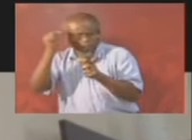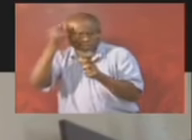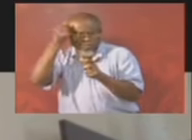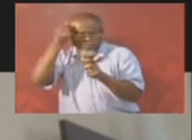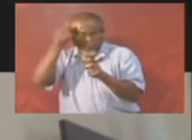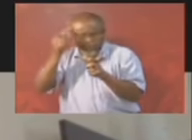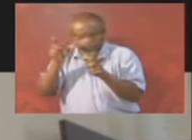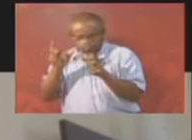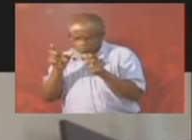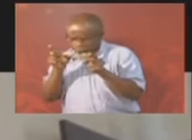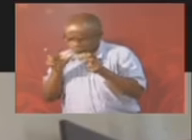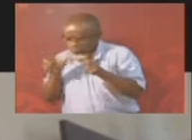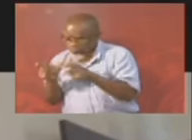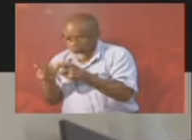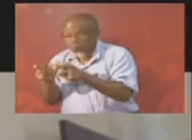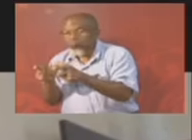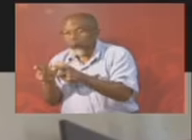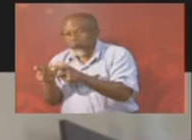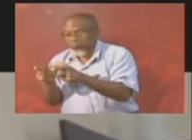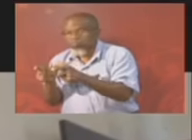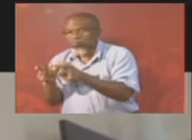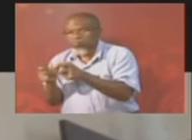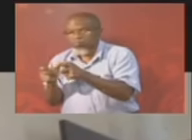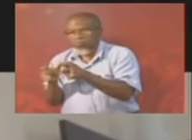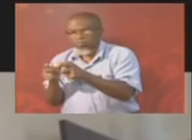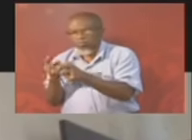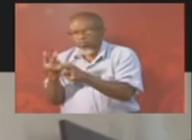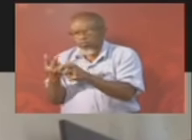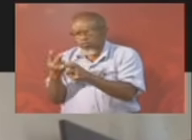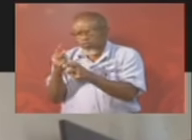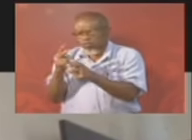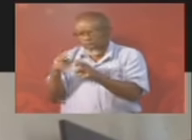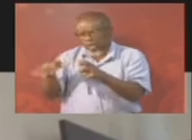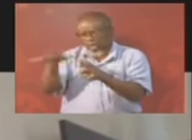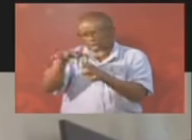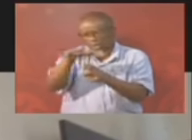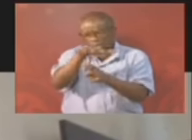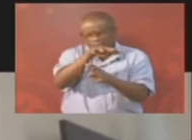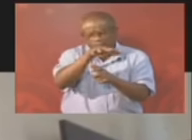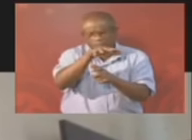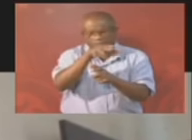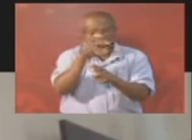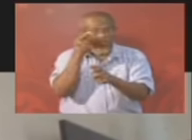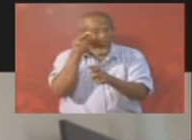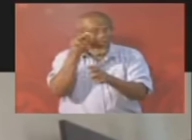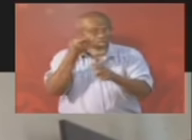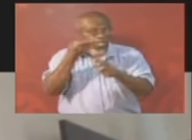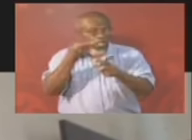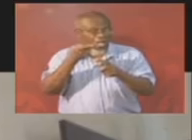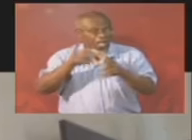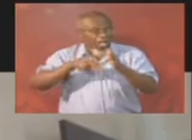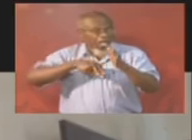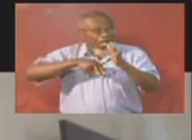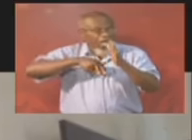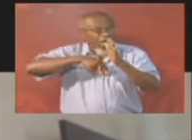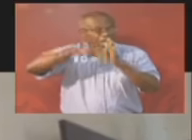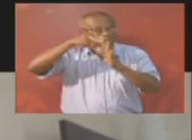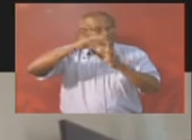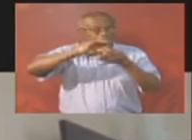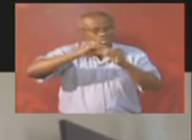the ministry has stated in the past, two of the areas where we have been seeing a high number of spread would be